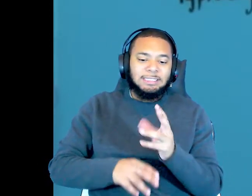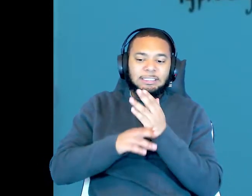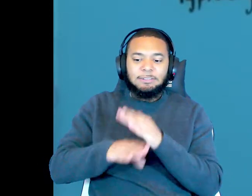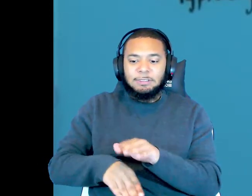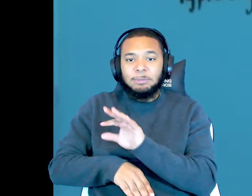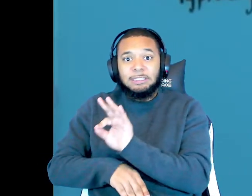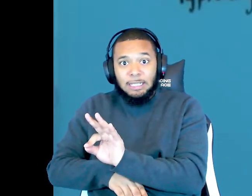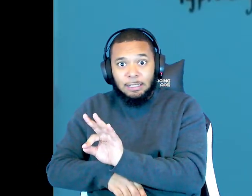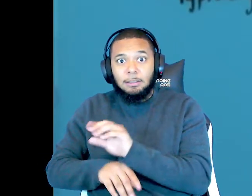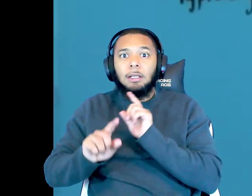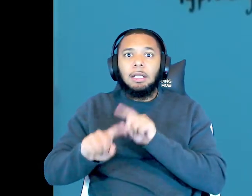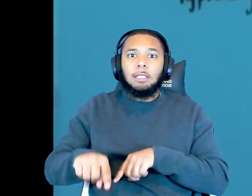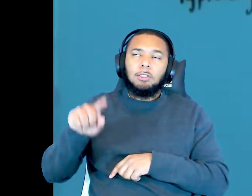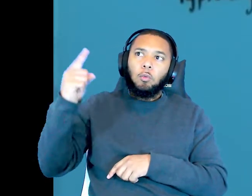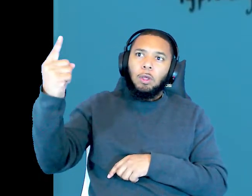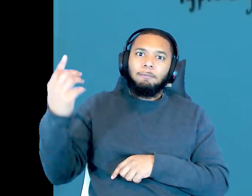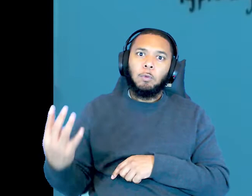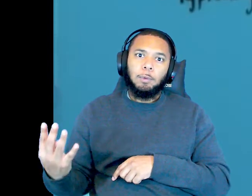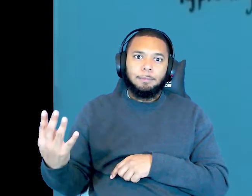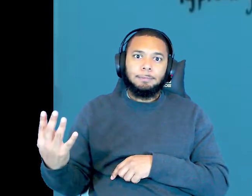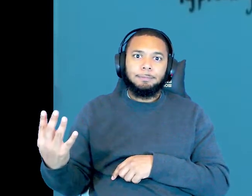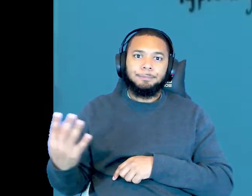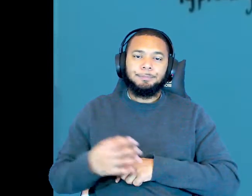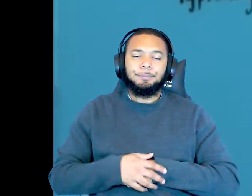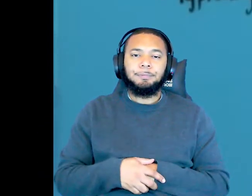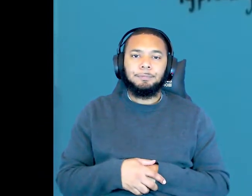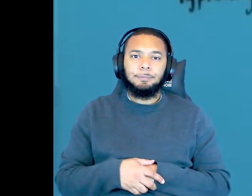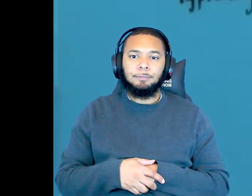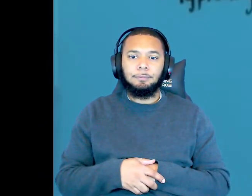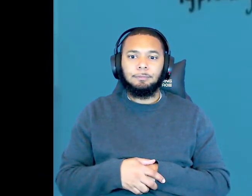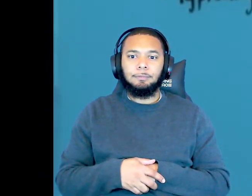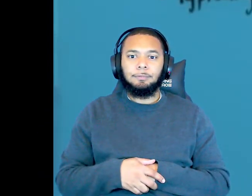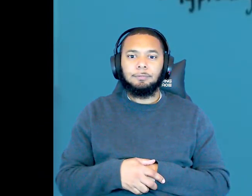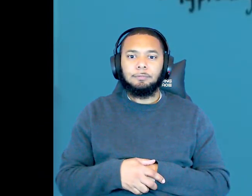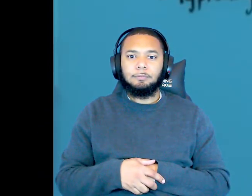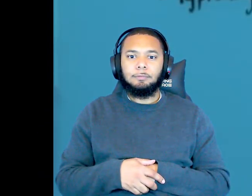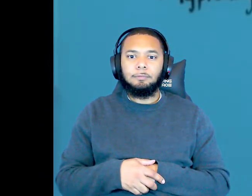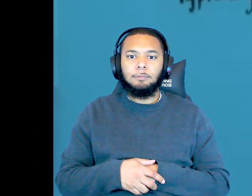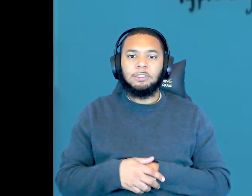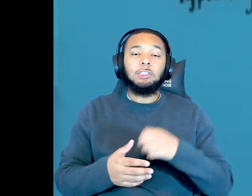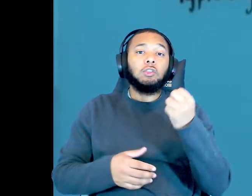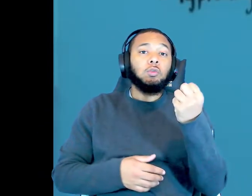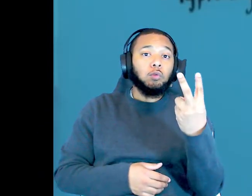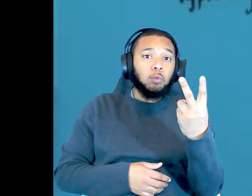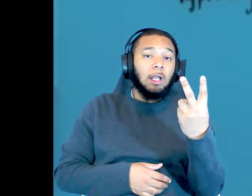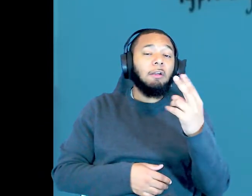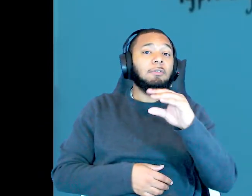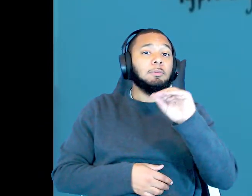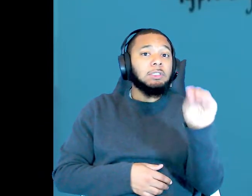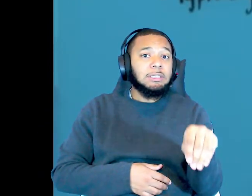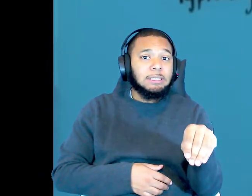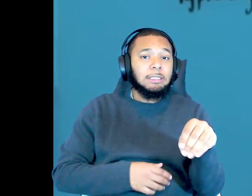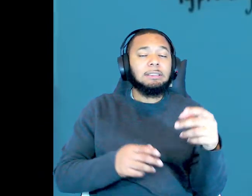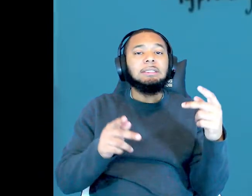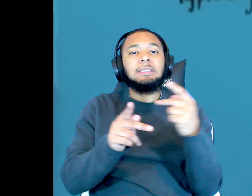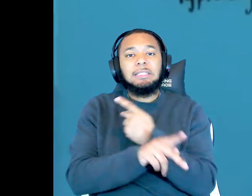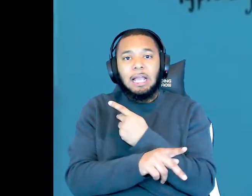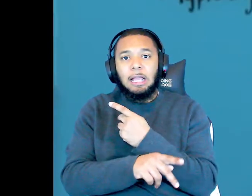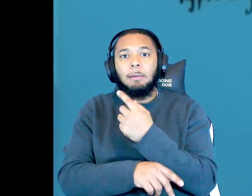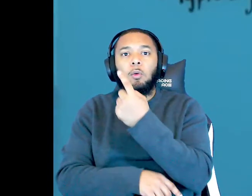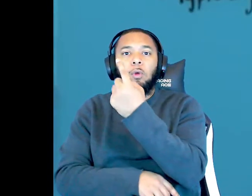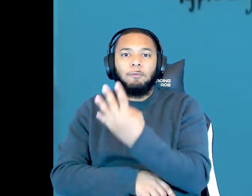divide both sides by 9, we'll get 1/4. Okay, so this is like 12% times 1/4. We keep